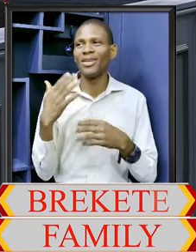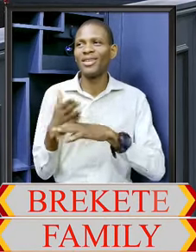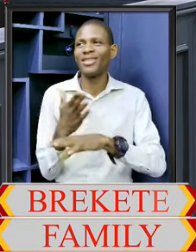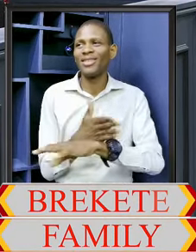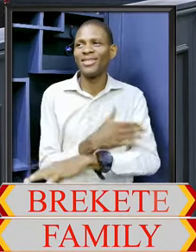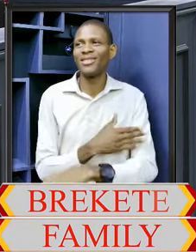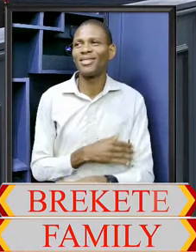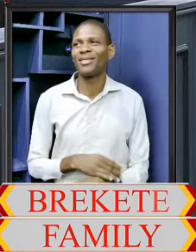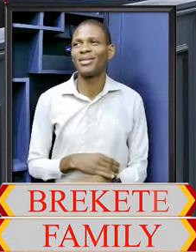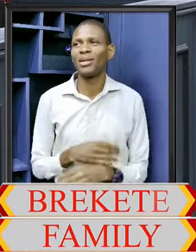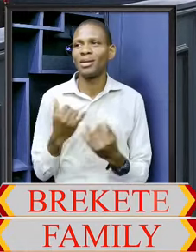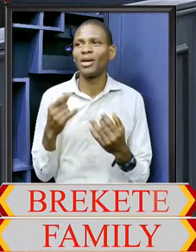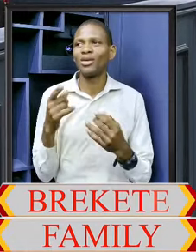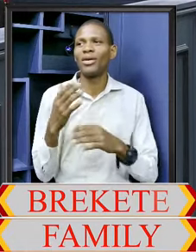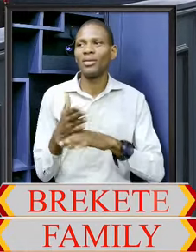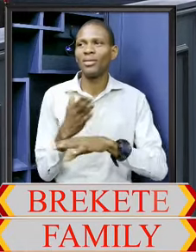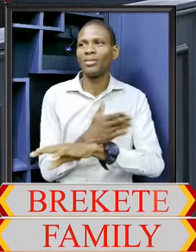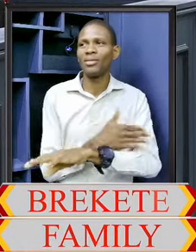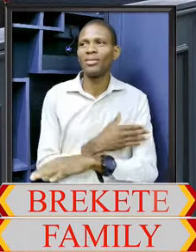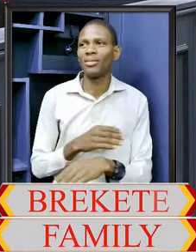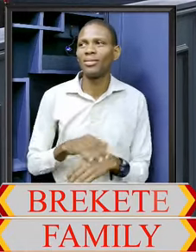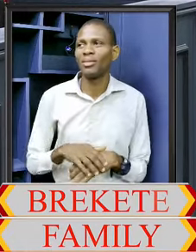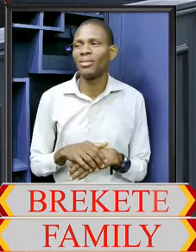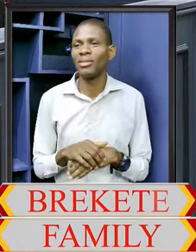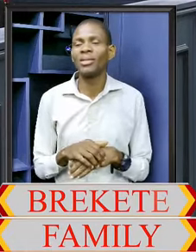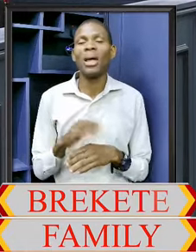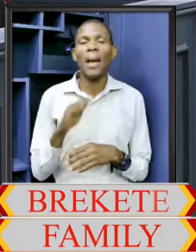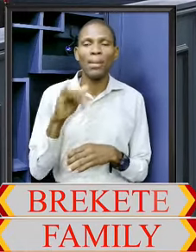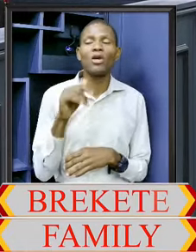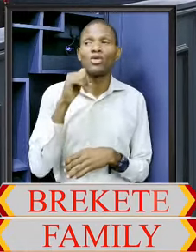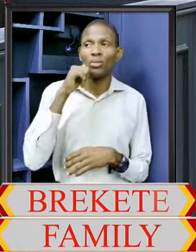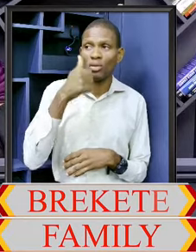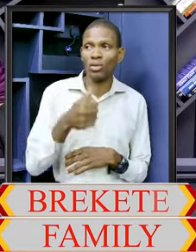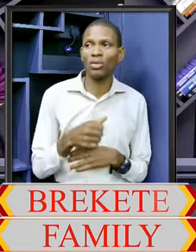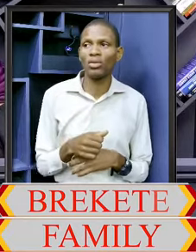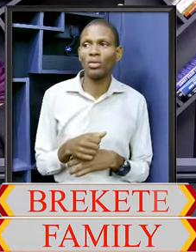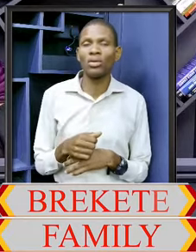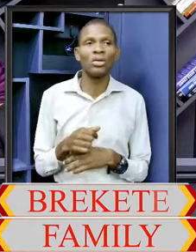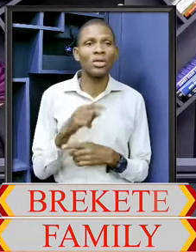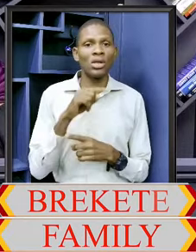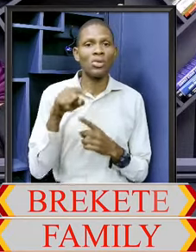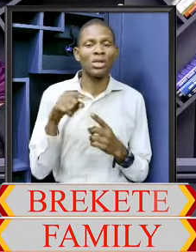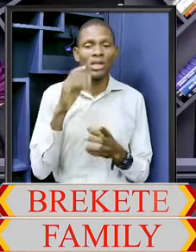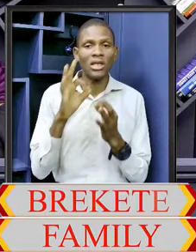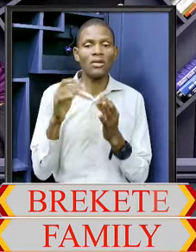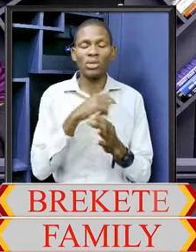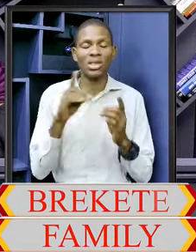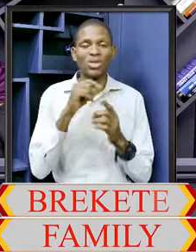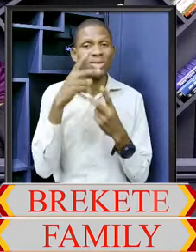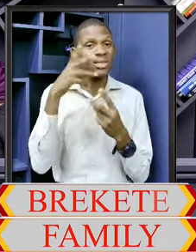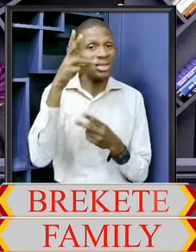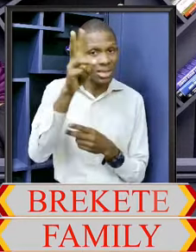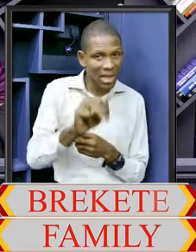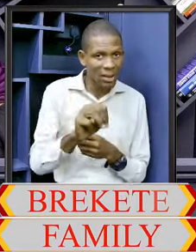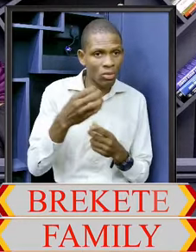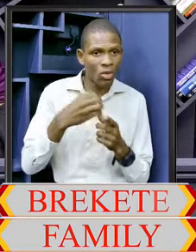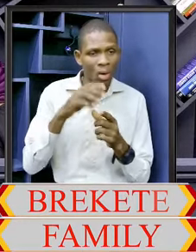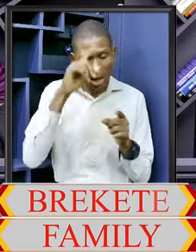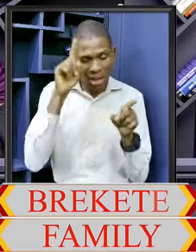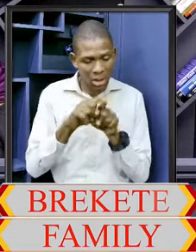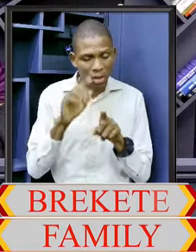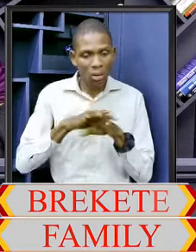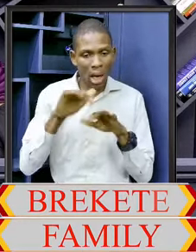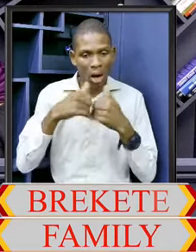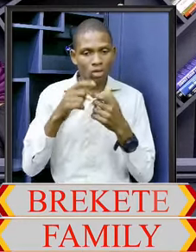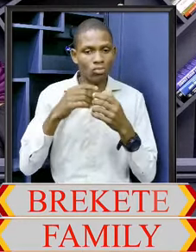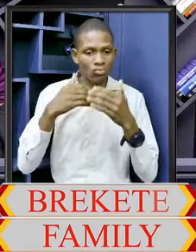Passam. Now you don't grow Passam. Yes, sir. So by tomorrow, when we no see them or agree on how we go make progress,